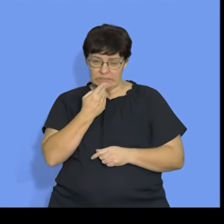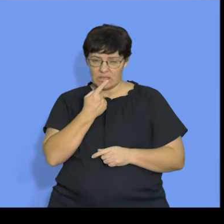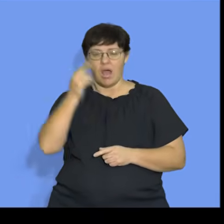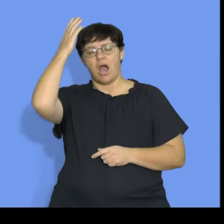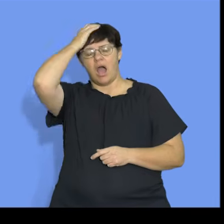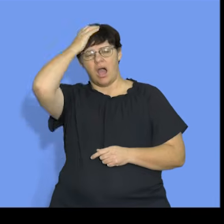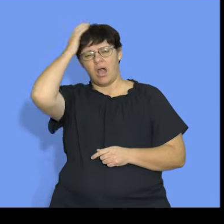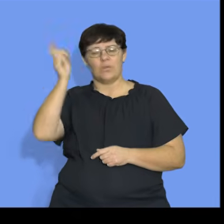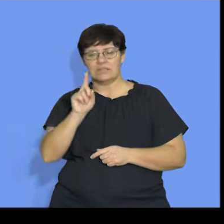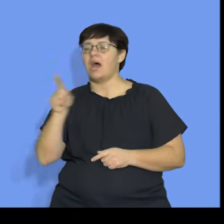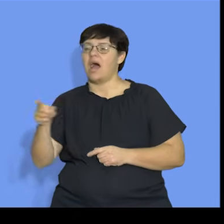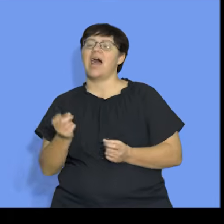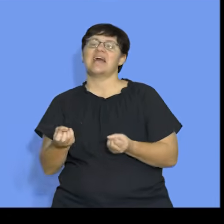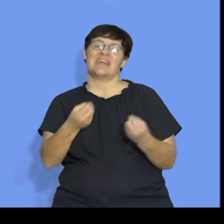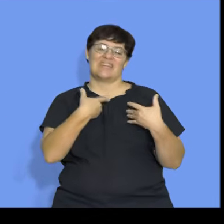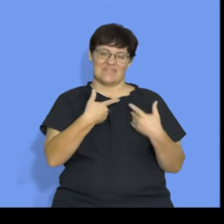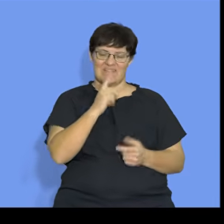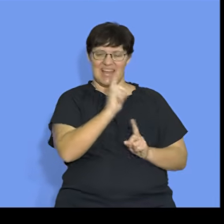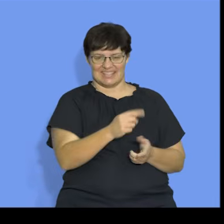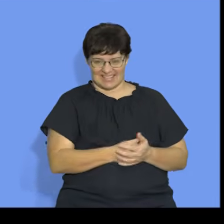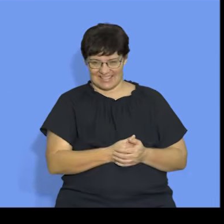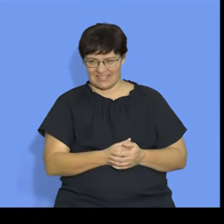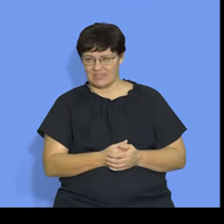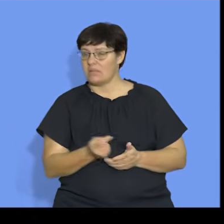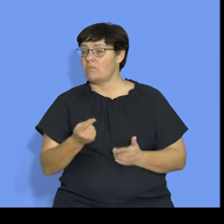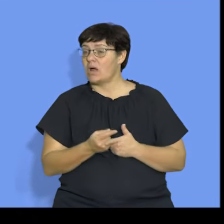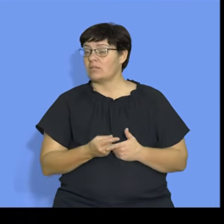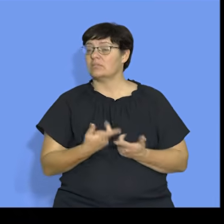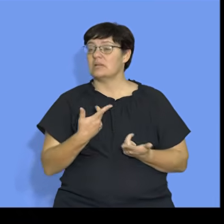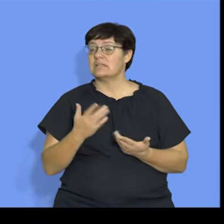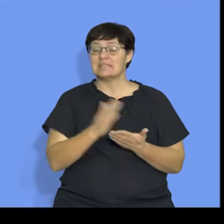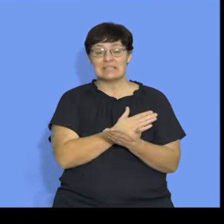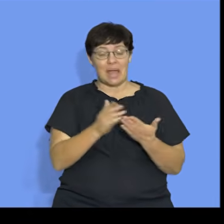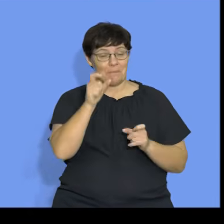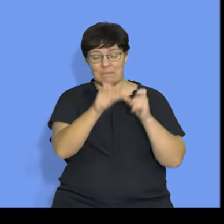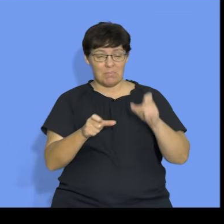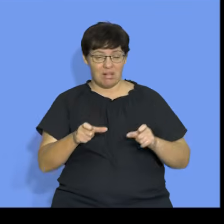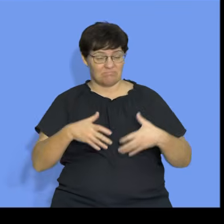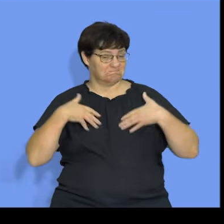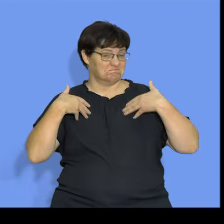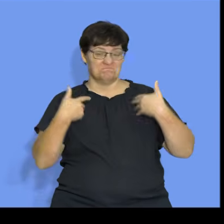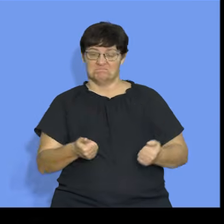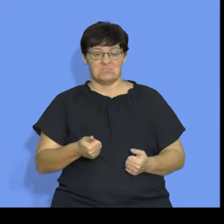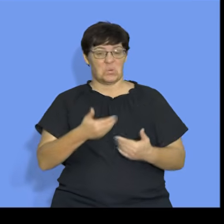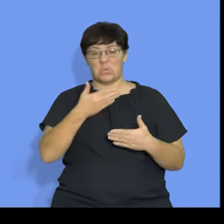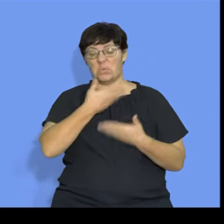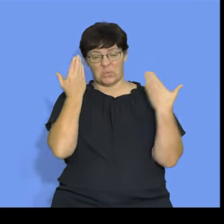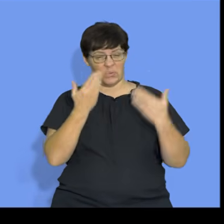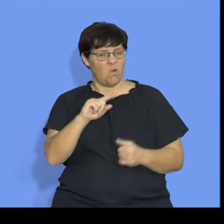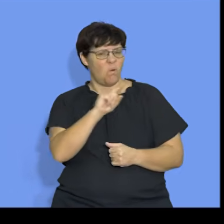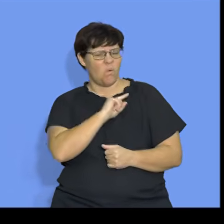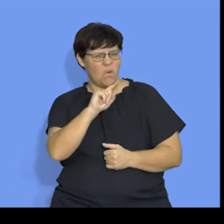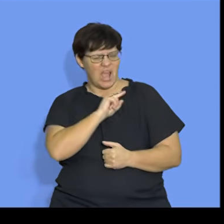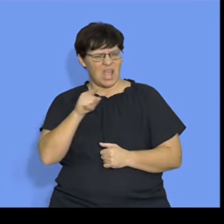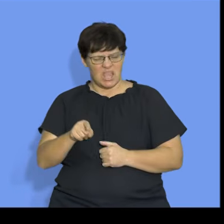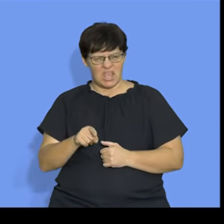okay, it gave me one. Are not curing some patients of this crippling disease. Why do you